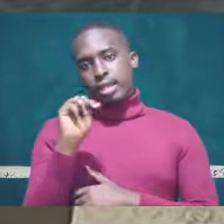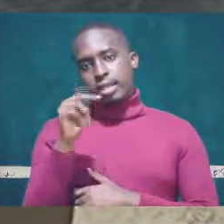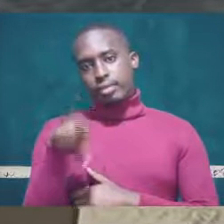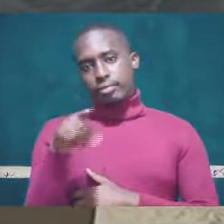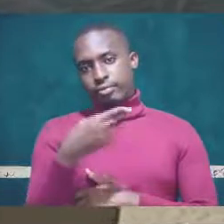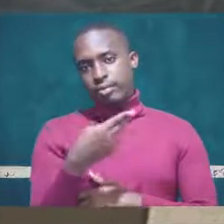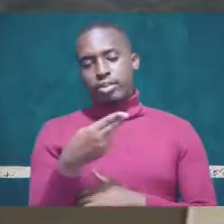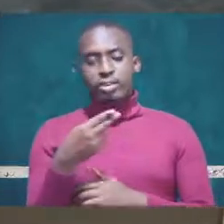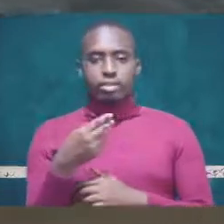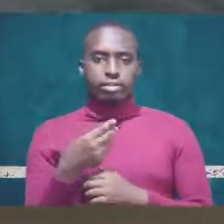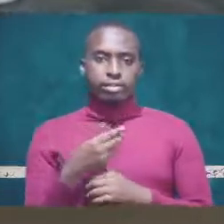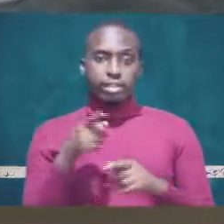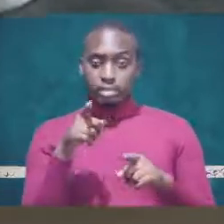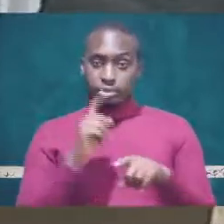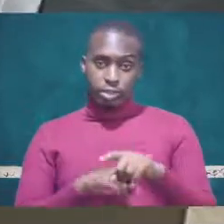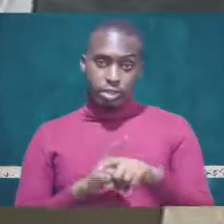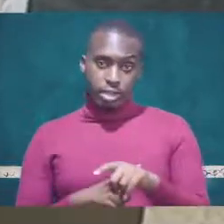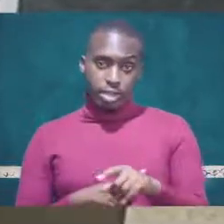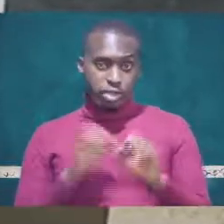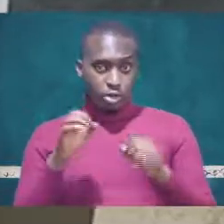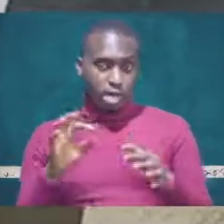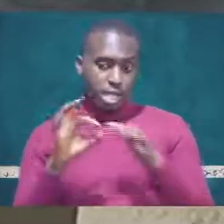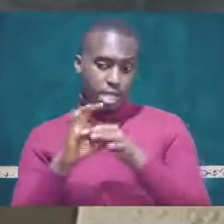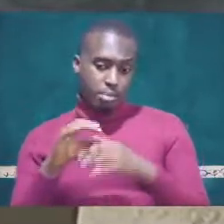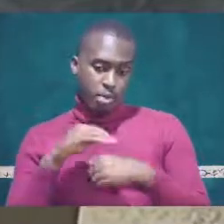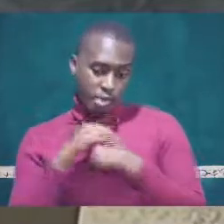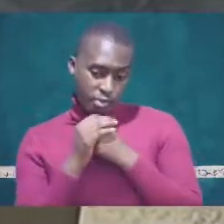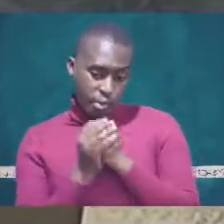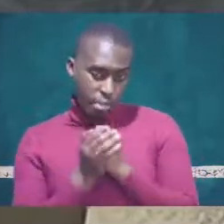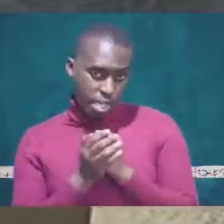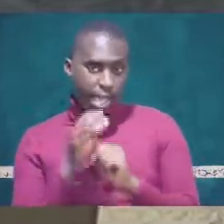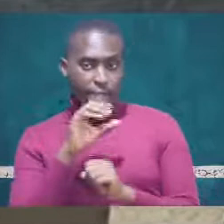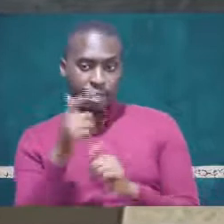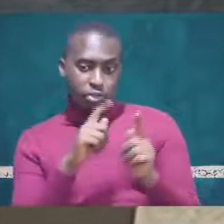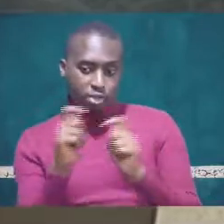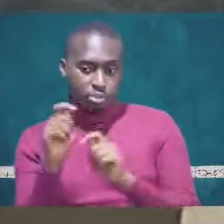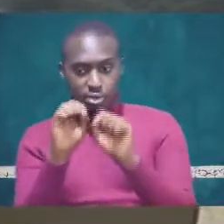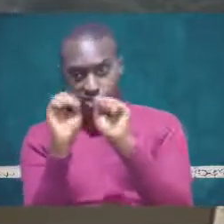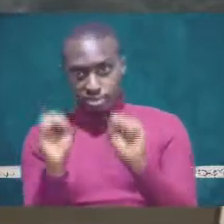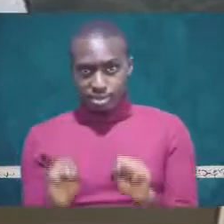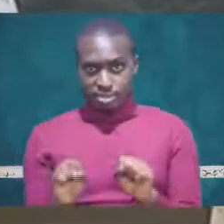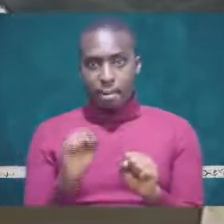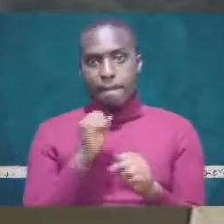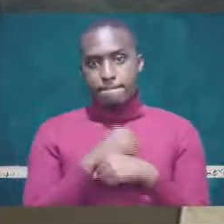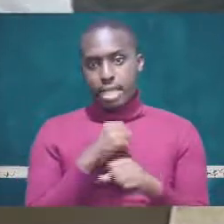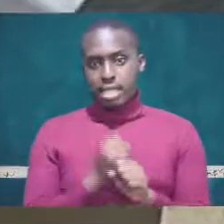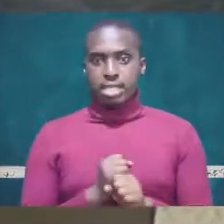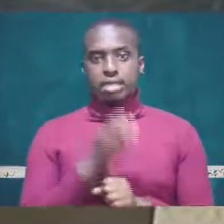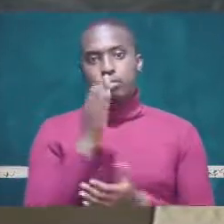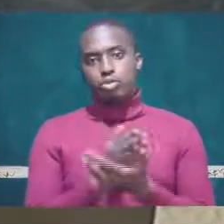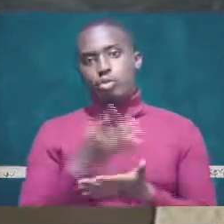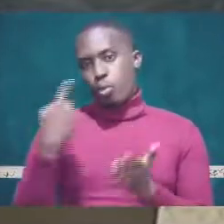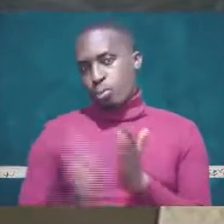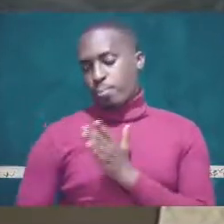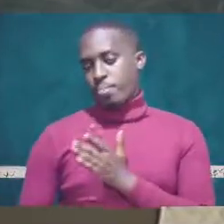So lymphatic capillaries are the one to link up and form another transport system made up of what you call